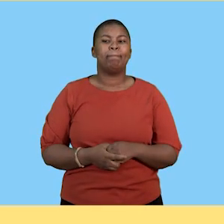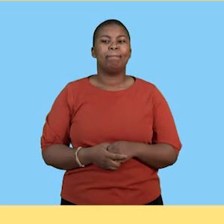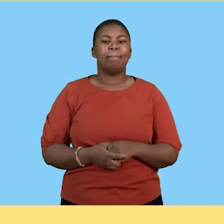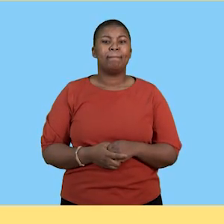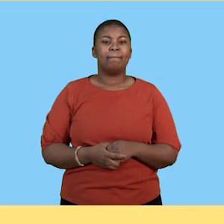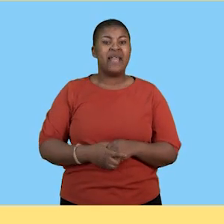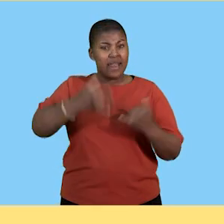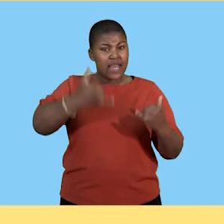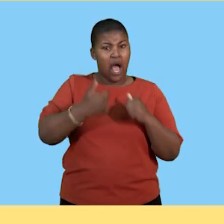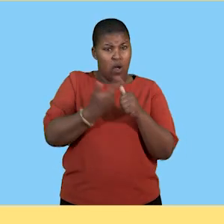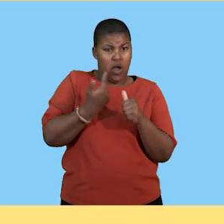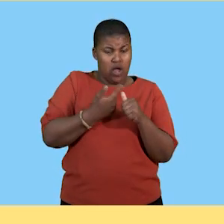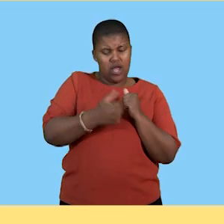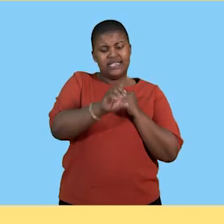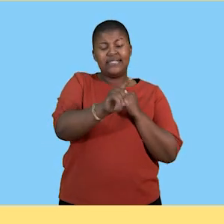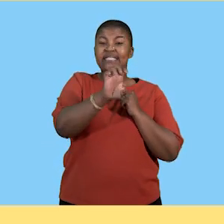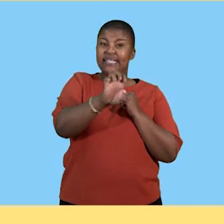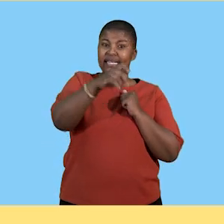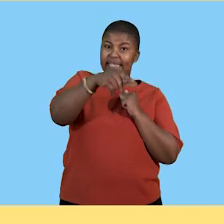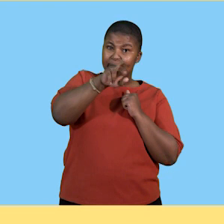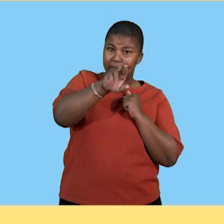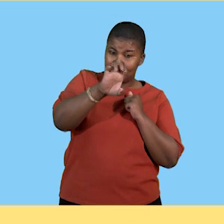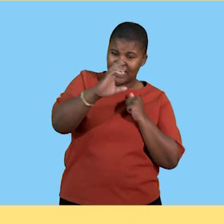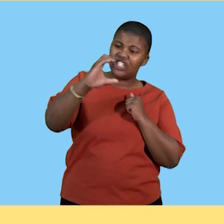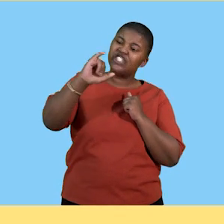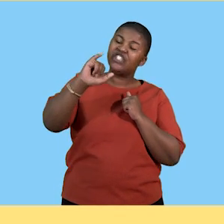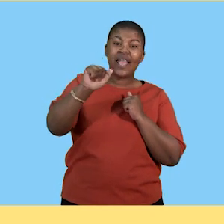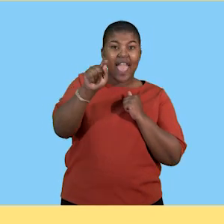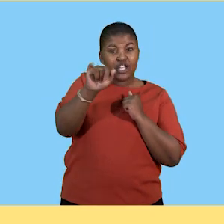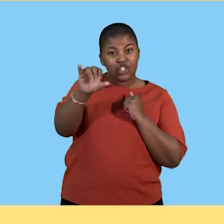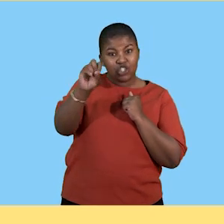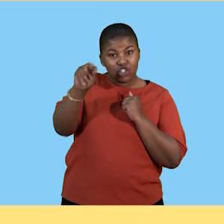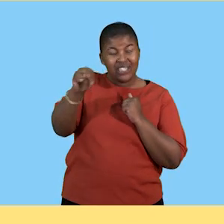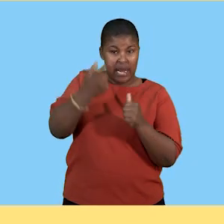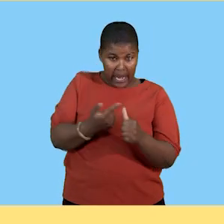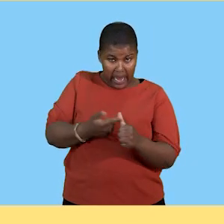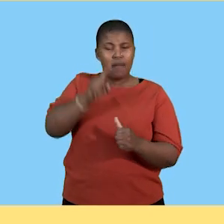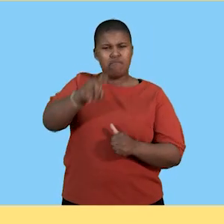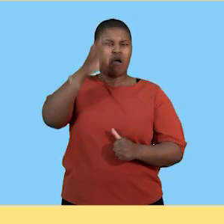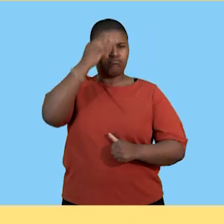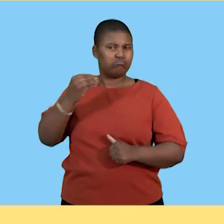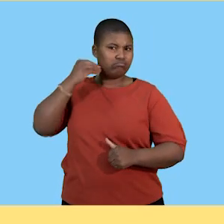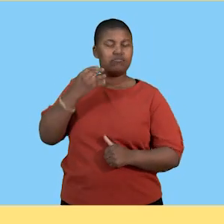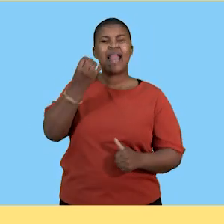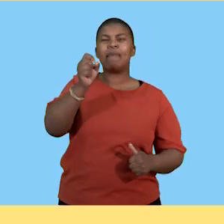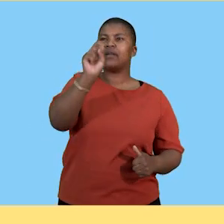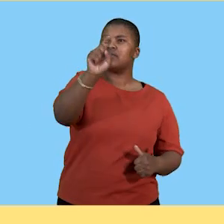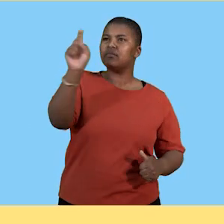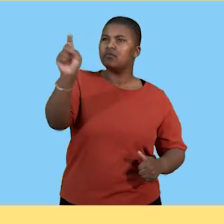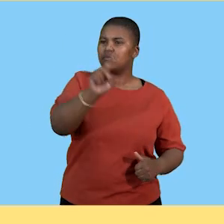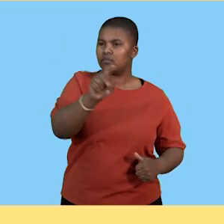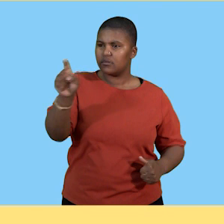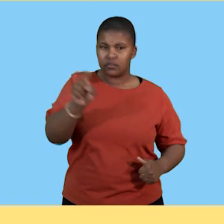160,000. Now, when we calculate depreciation, it is very important that we remember these amounts. We are